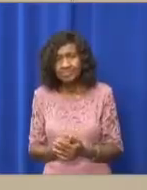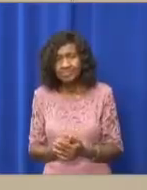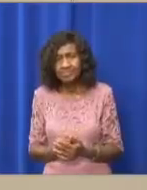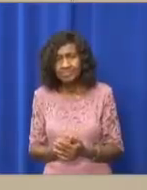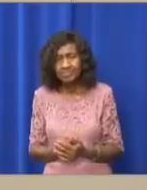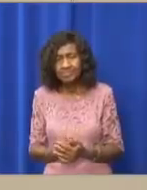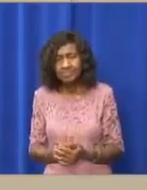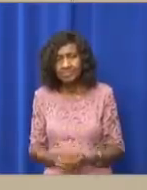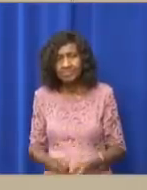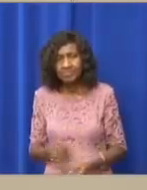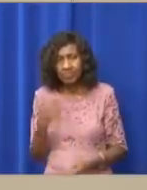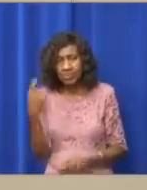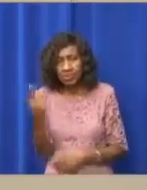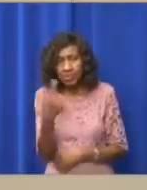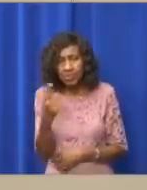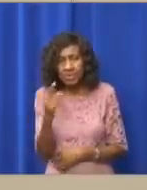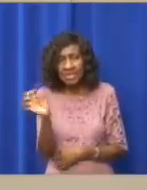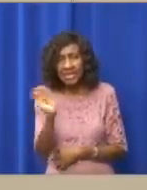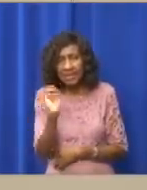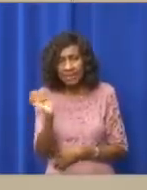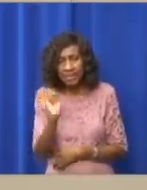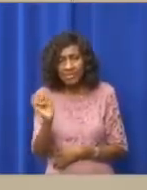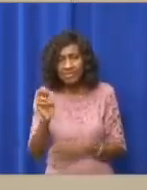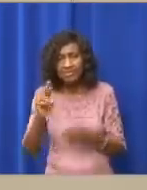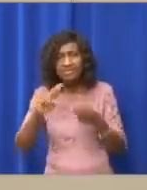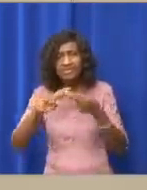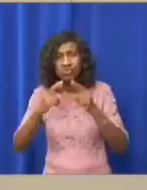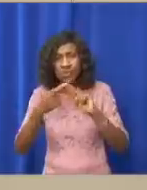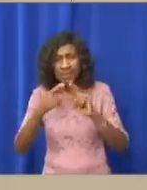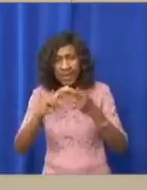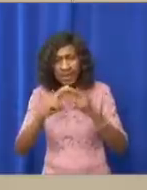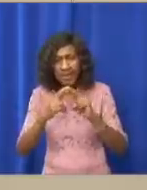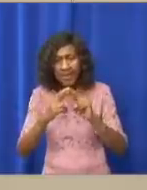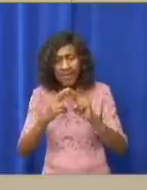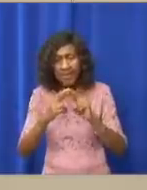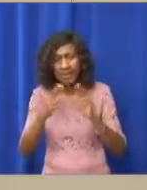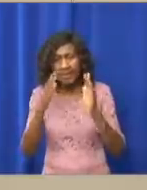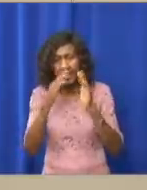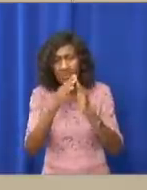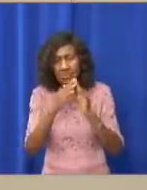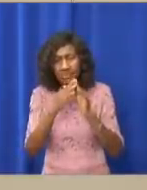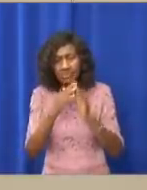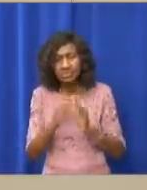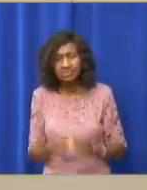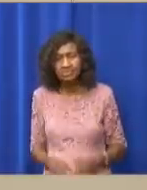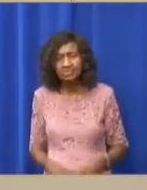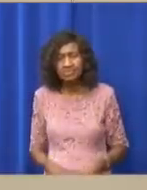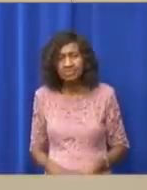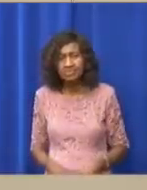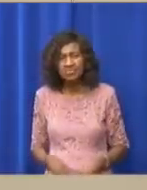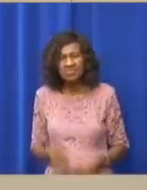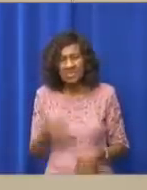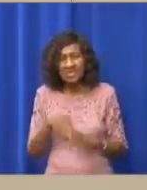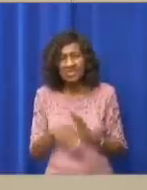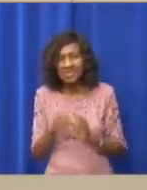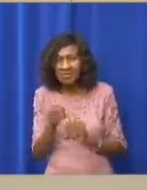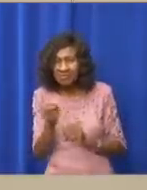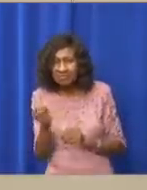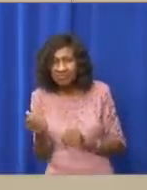at this stage. They'll come online, I think, fairly swiftly, within a couple of weeks.